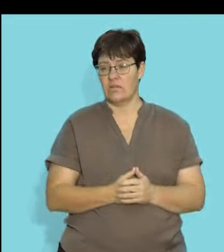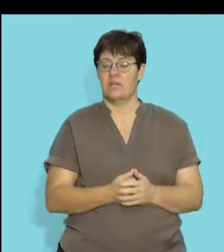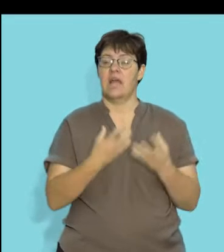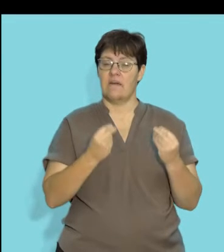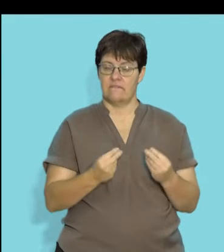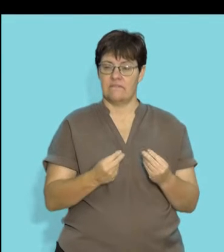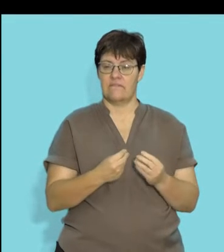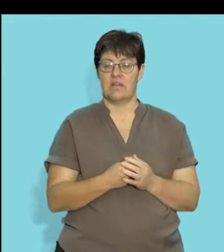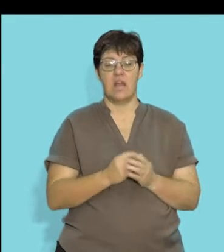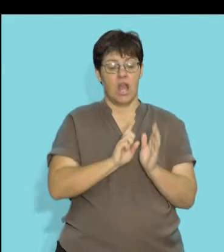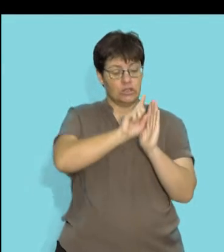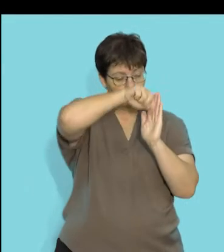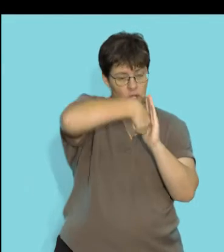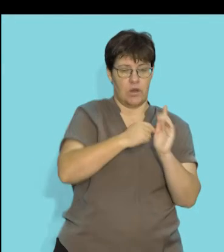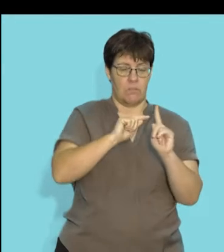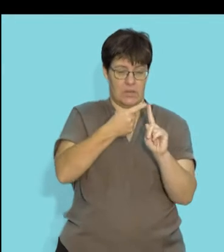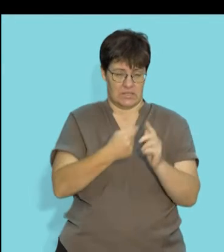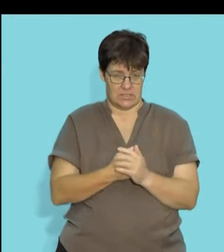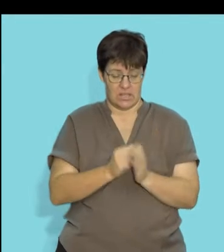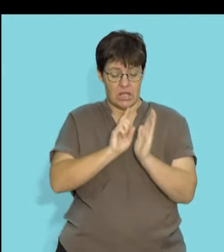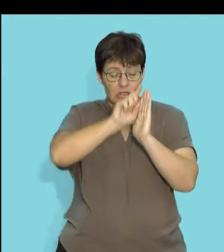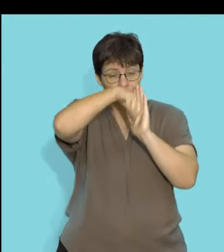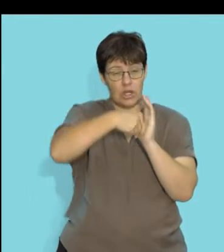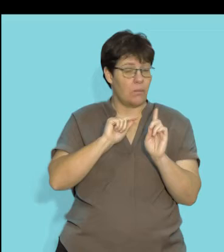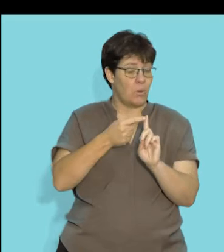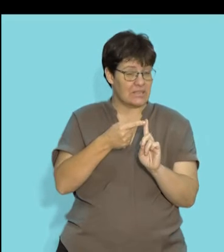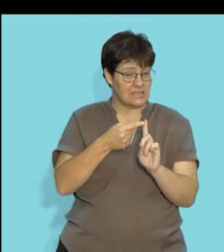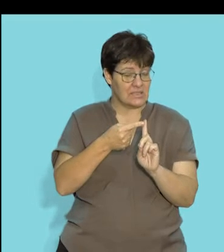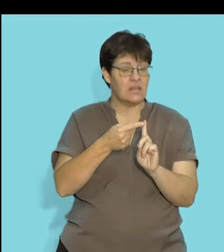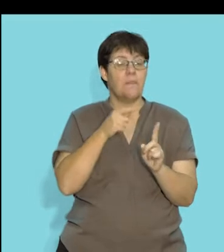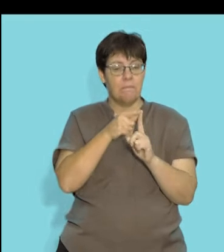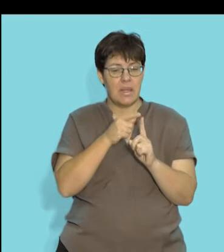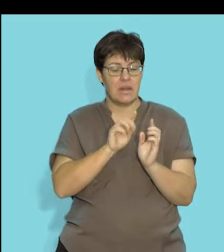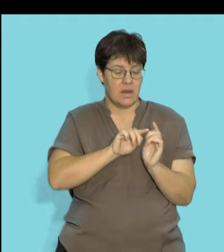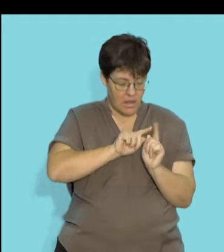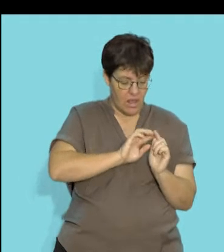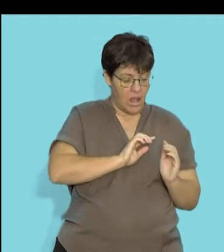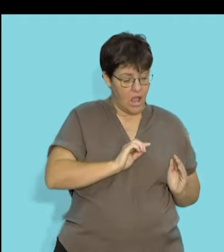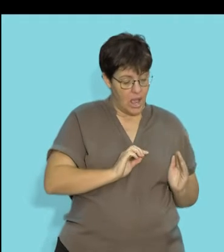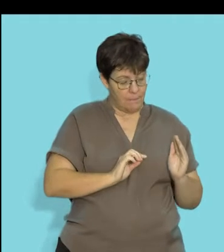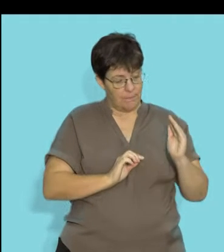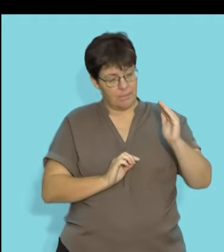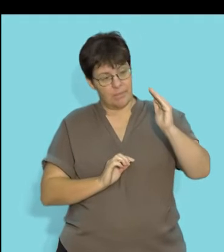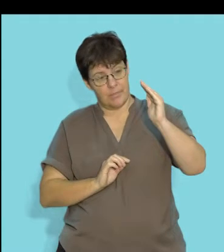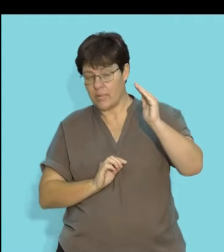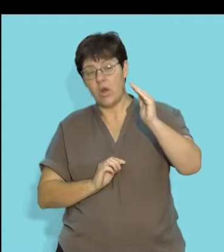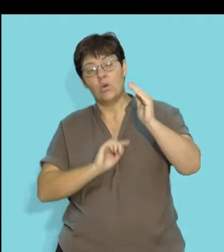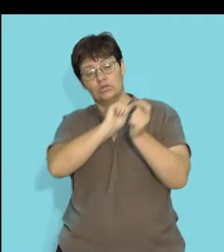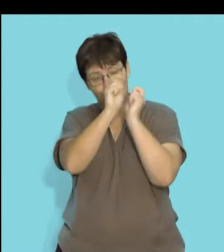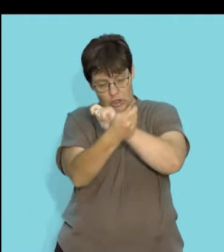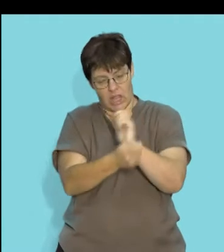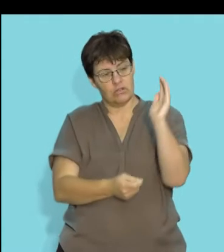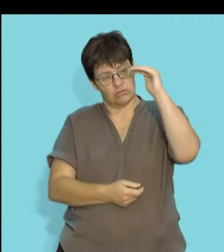way. Now, we also have what we call the turning point, right? The turning point is where the graph is going to